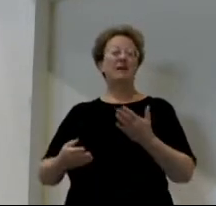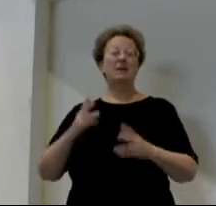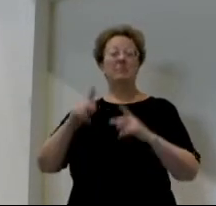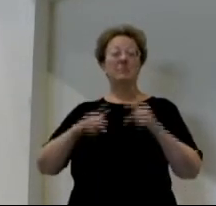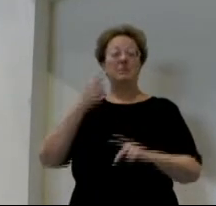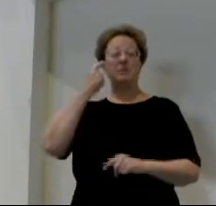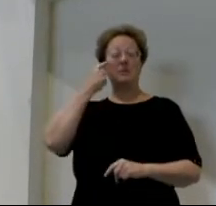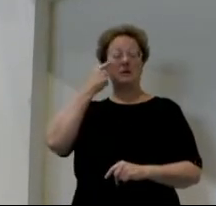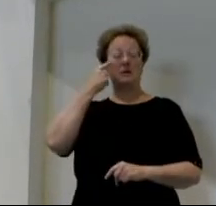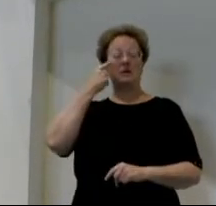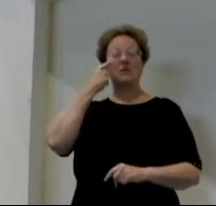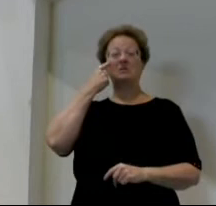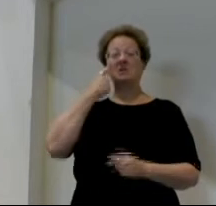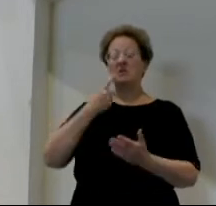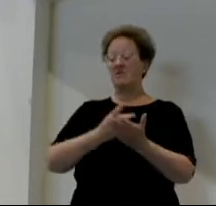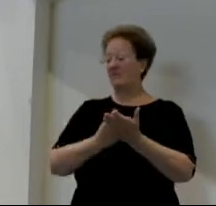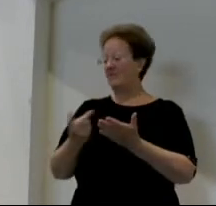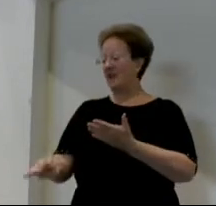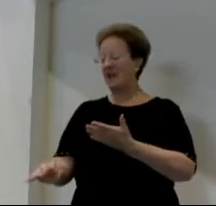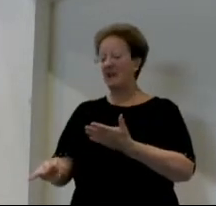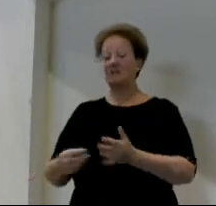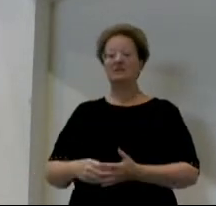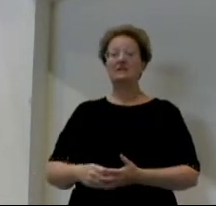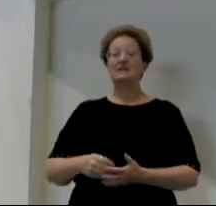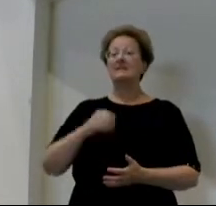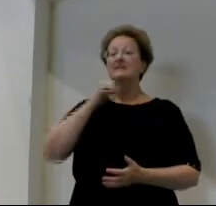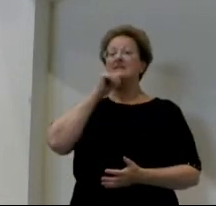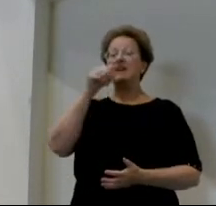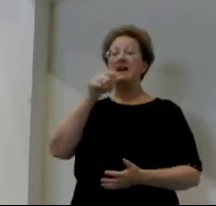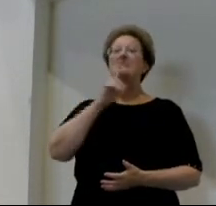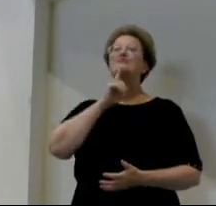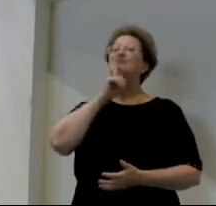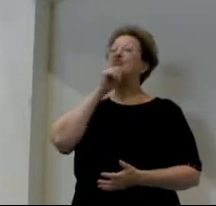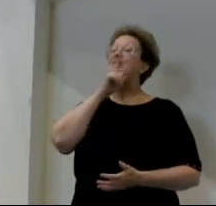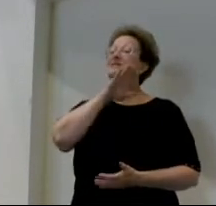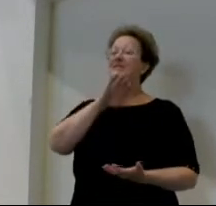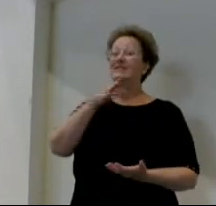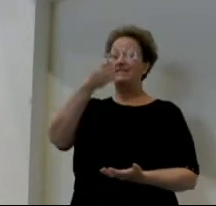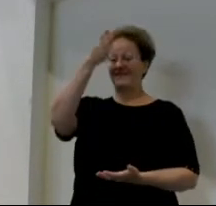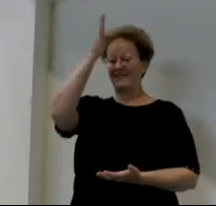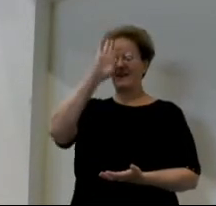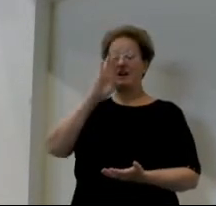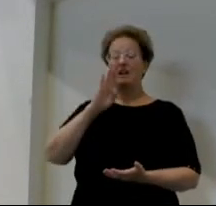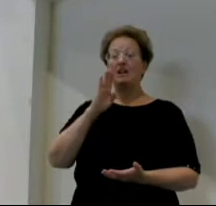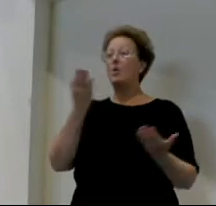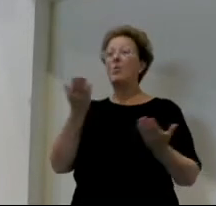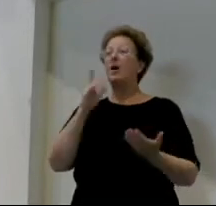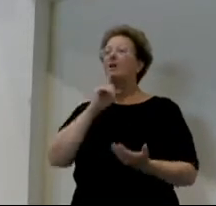church leaders probably said, you're forsaken by the true God because you're a blasphemer. But you and I know the reason. We know the